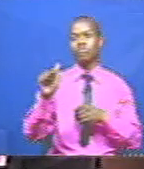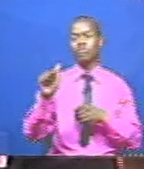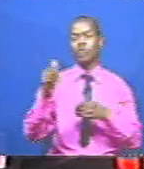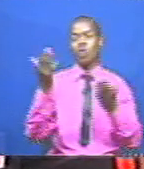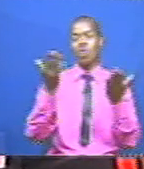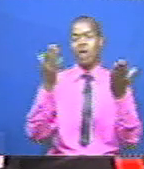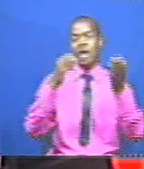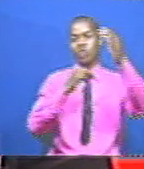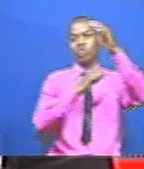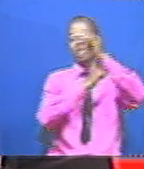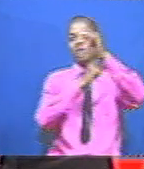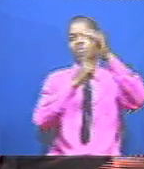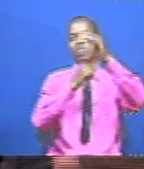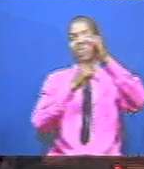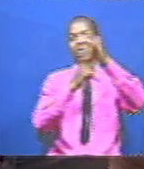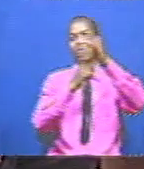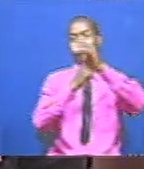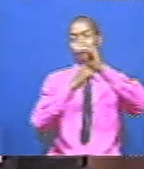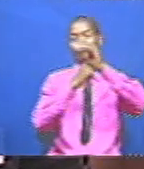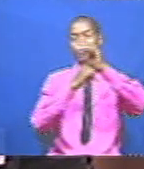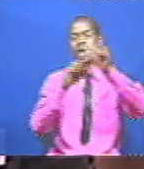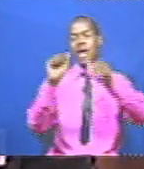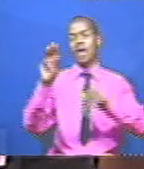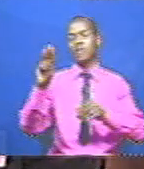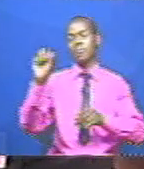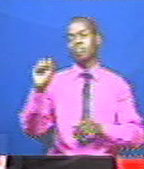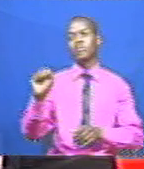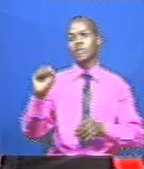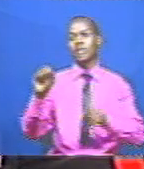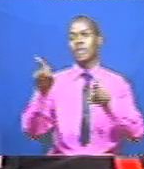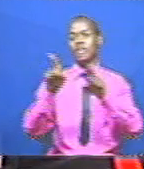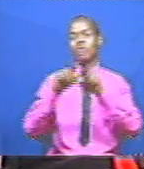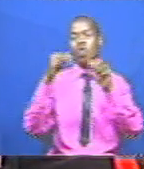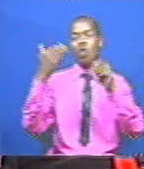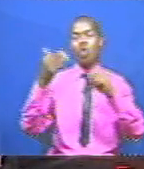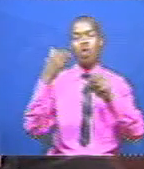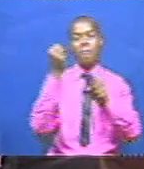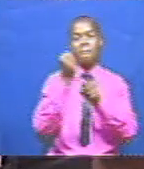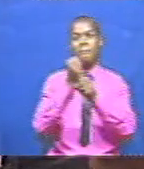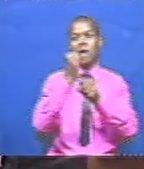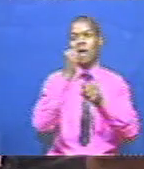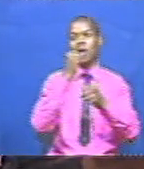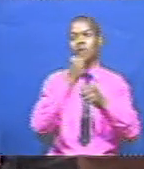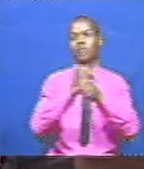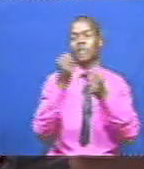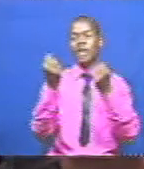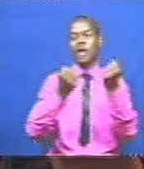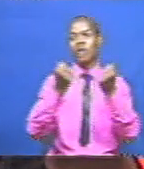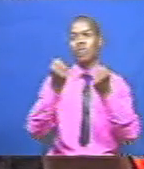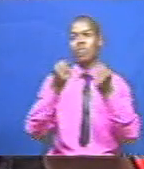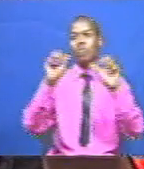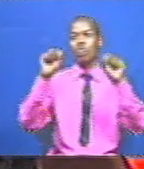we support small, medium enterprises. We form special purpose vehicles for us to basically be able